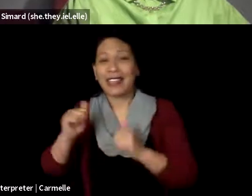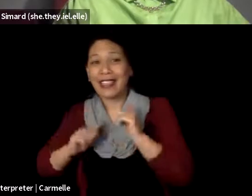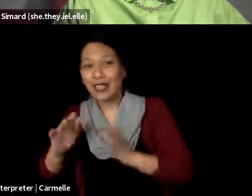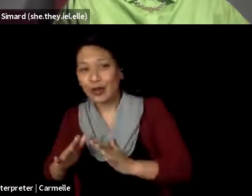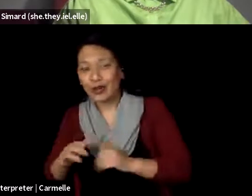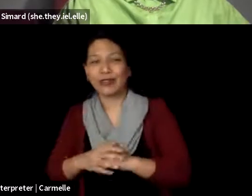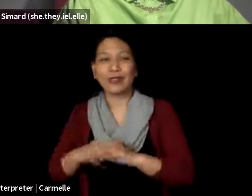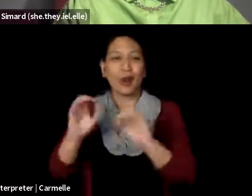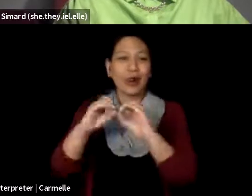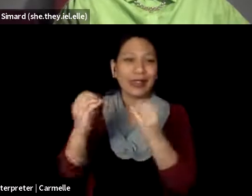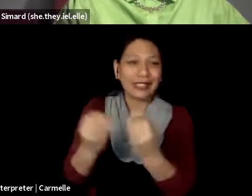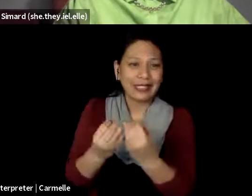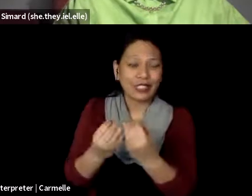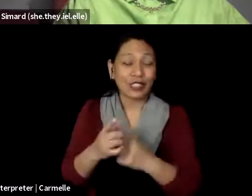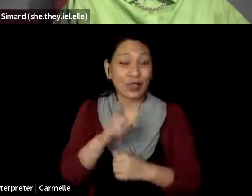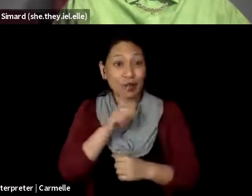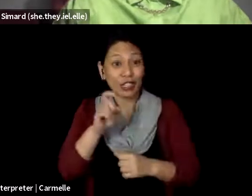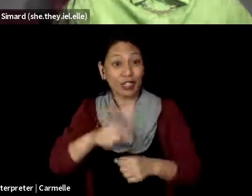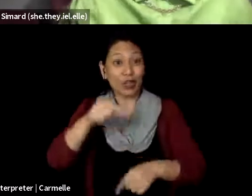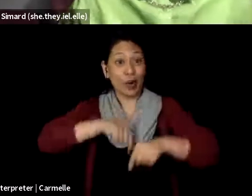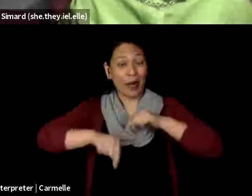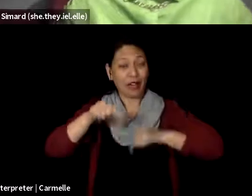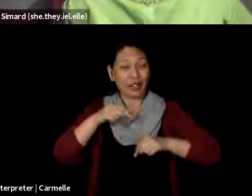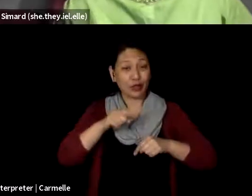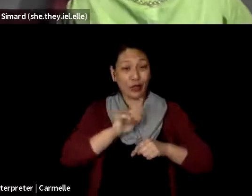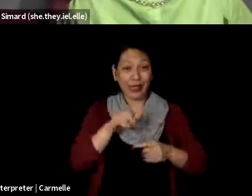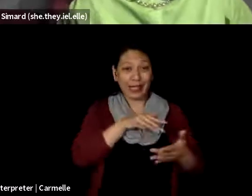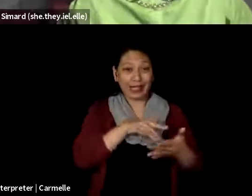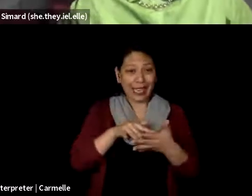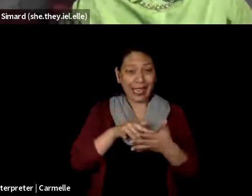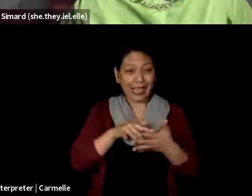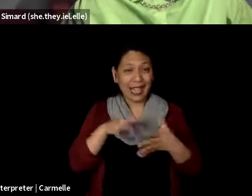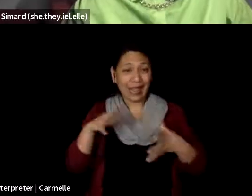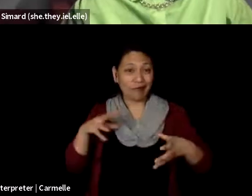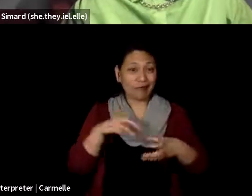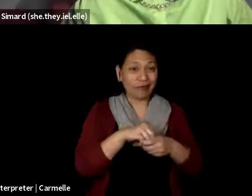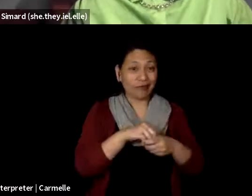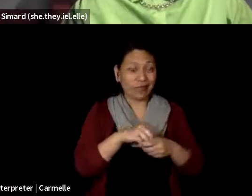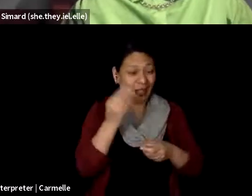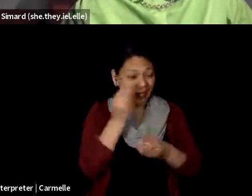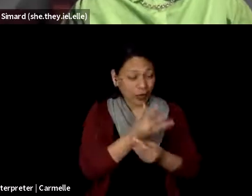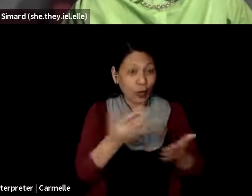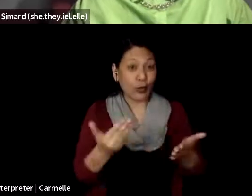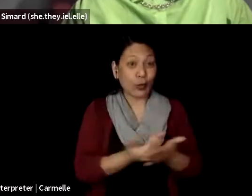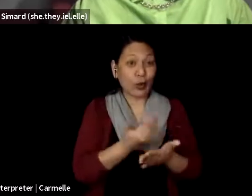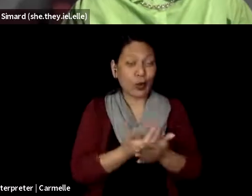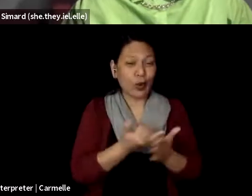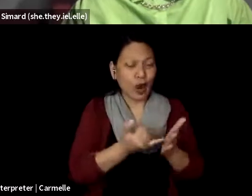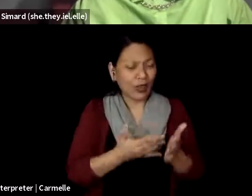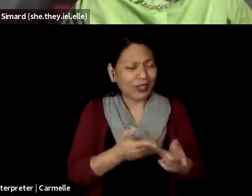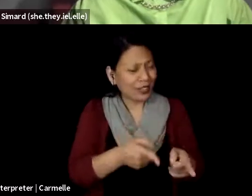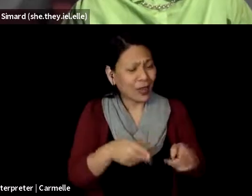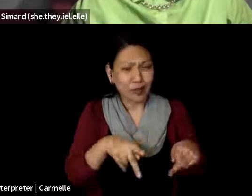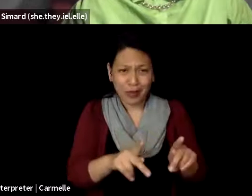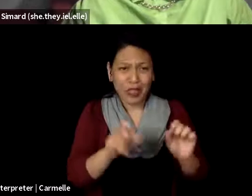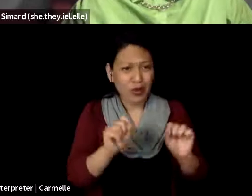school systems that Yolanda and I both went through to let emerging artists know that they can ask for support,